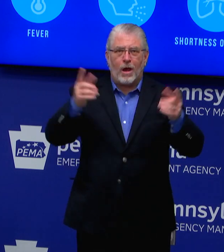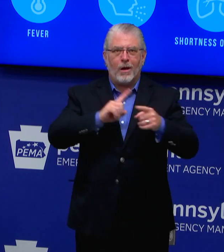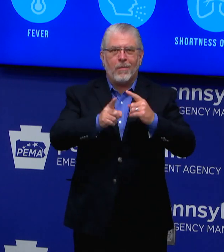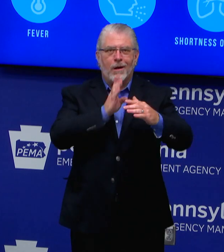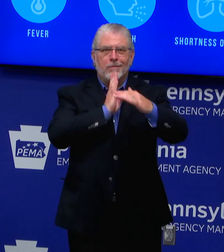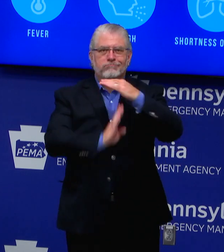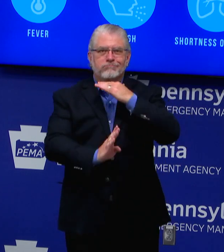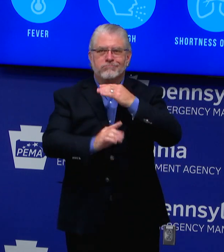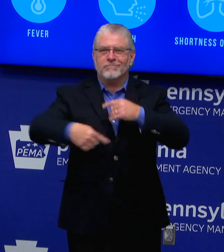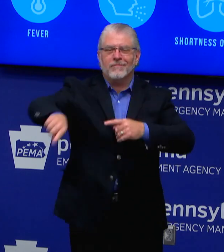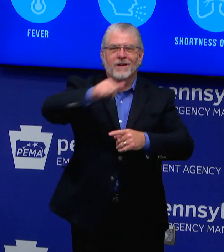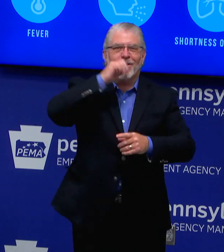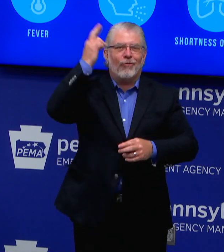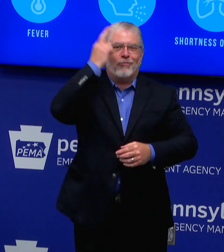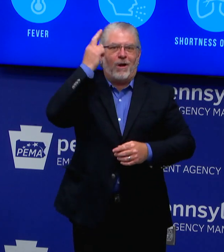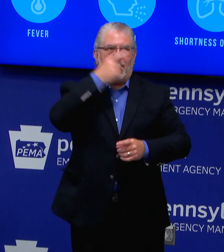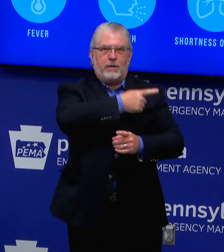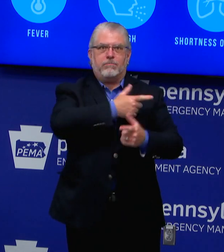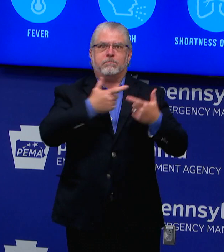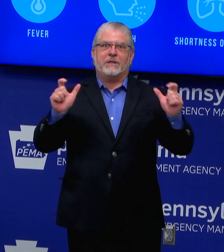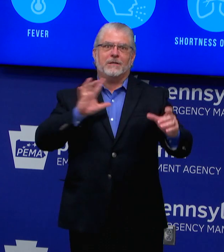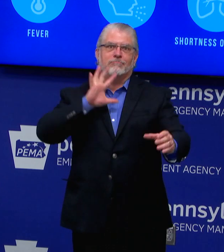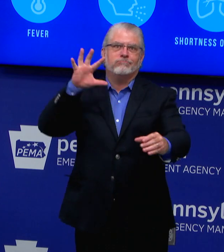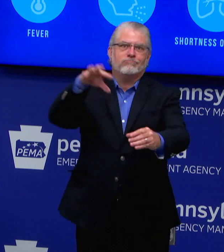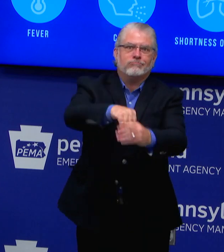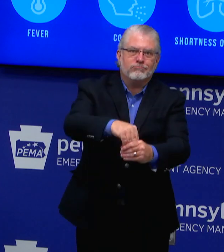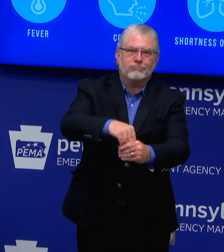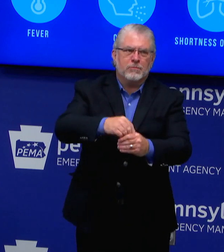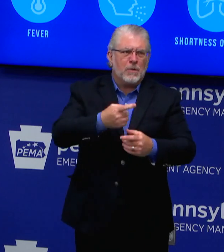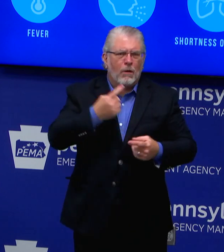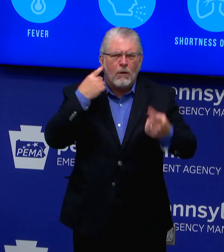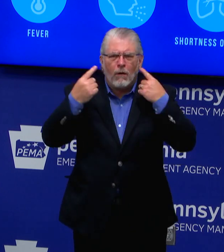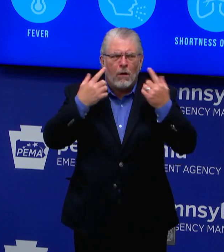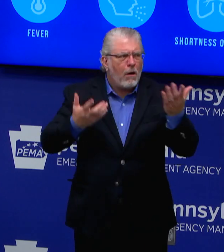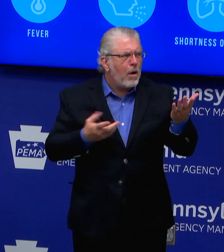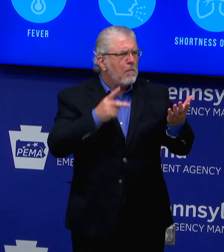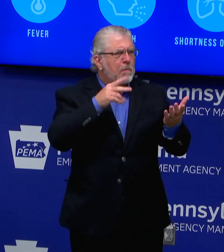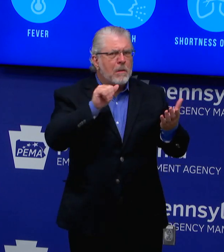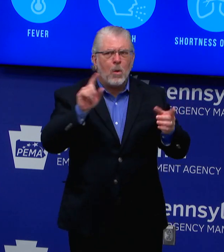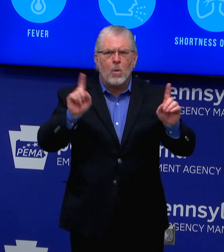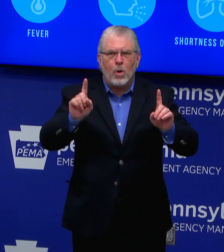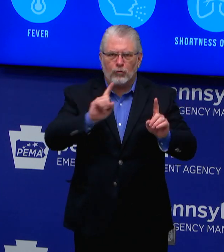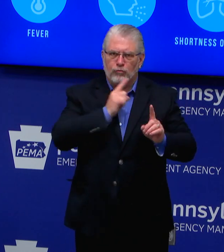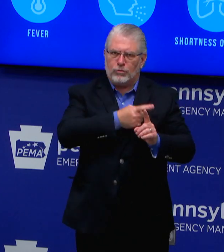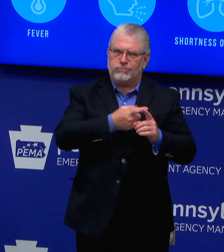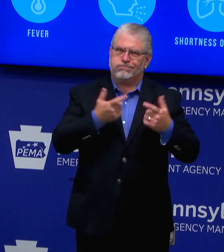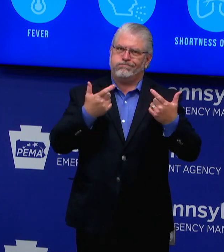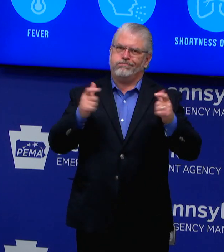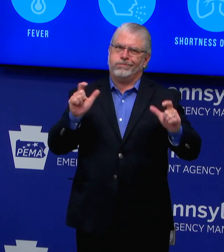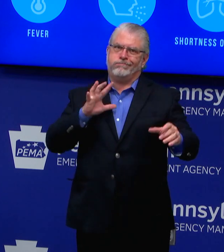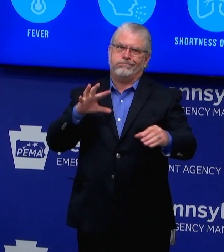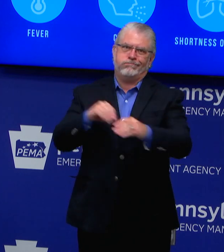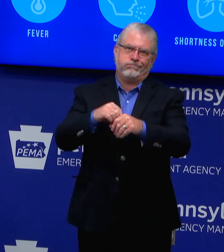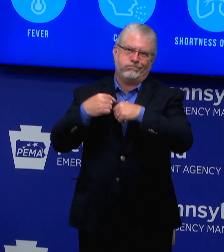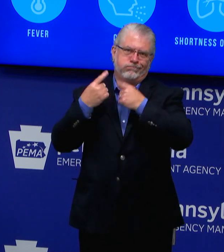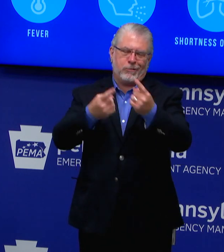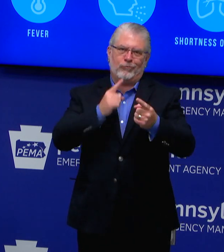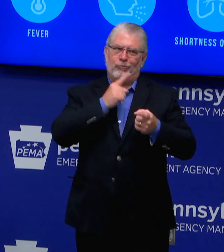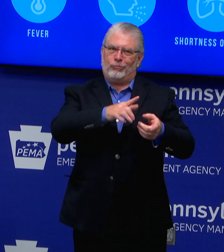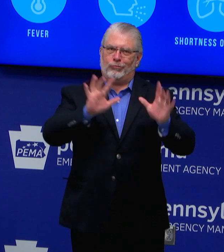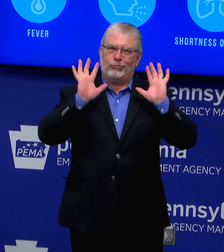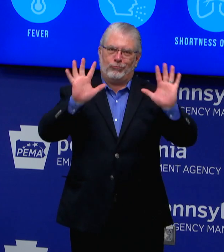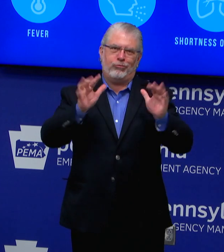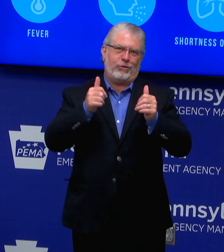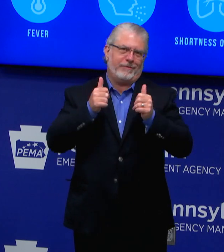don't hear much about them. And I can say that has been the case so far during this crisis. There's a lot to worry about during a